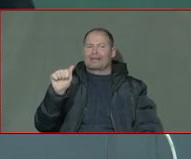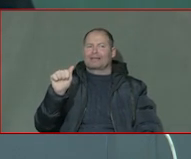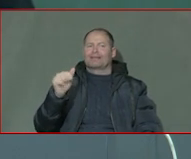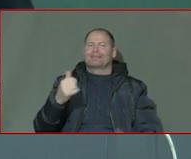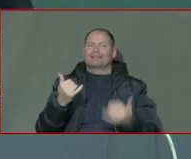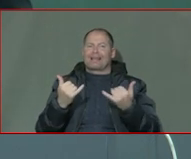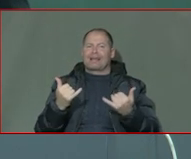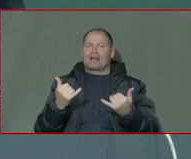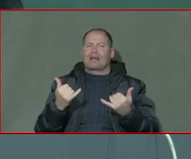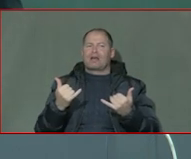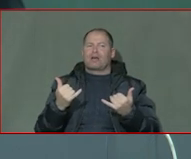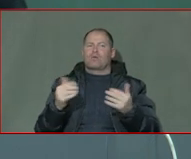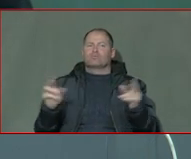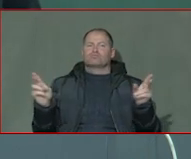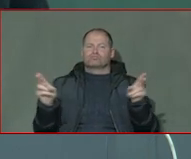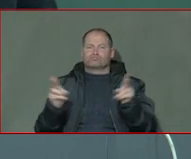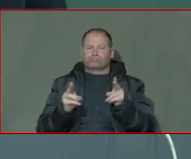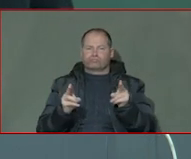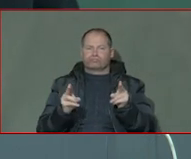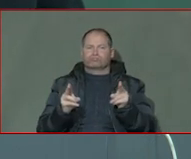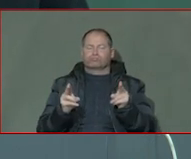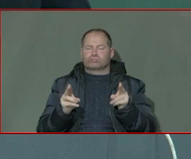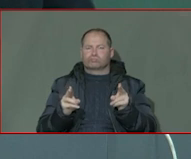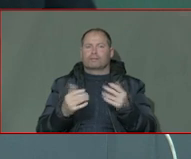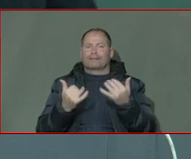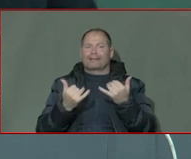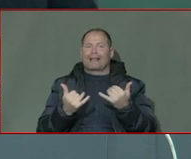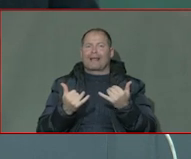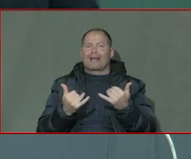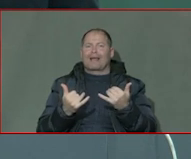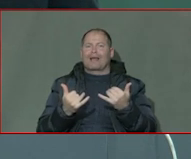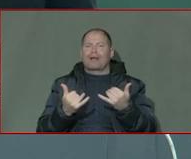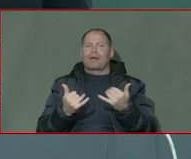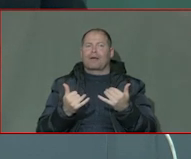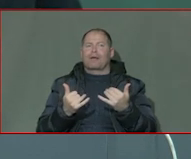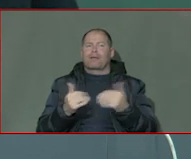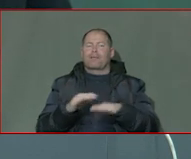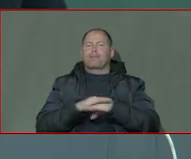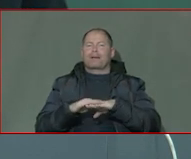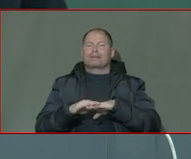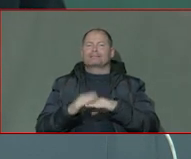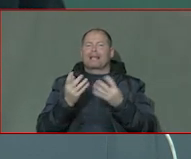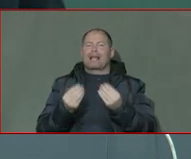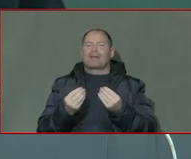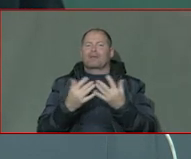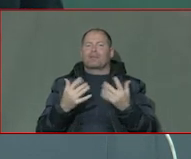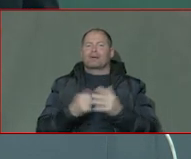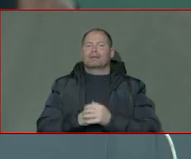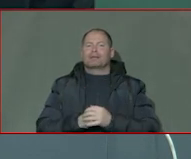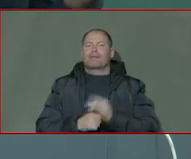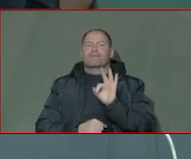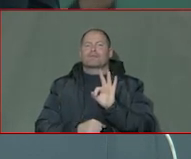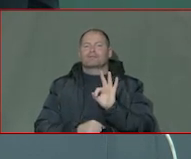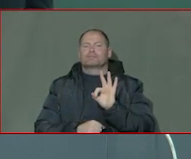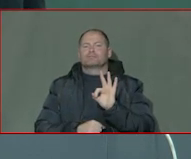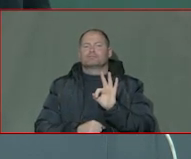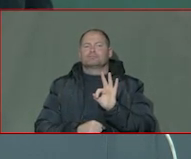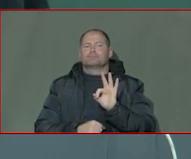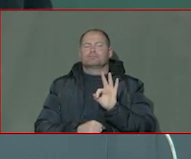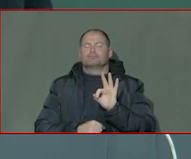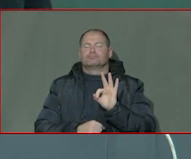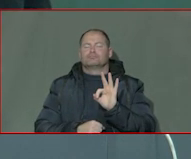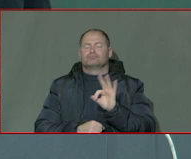hairpin, right? And then it only has how many nitrogenous bases? 3 nitrogenous bases or 1